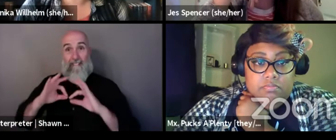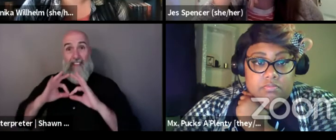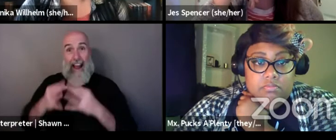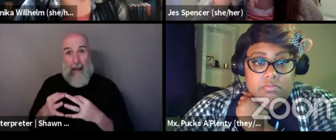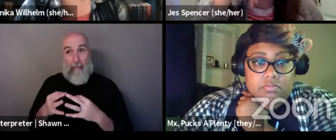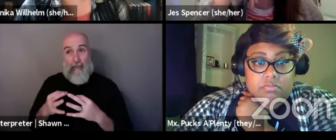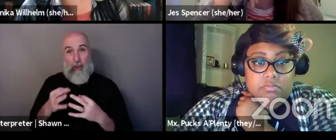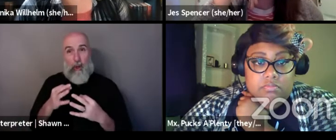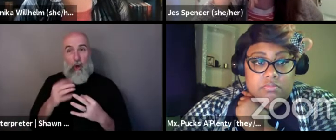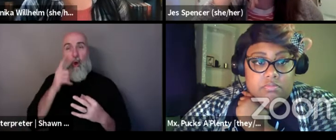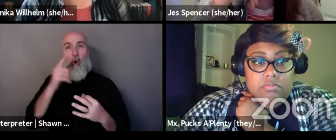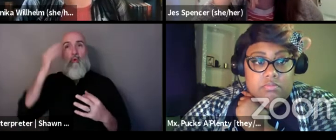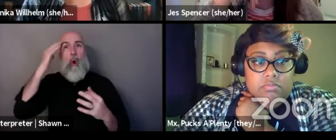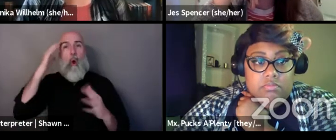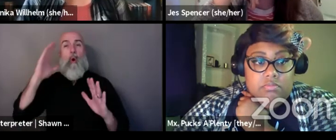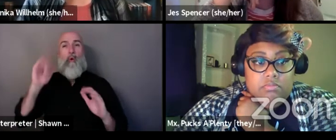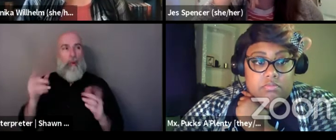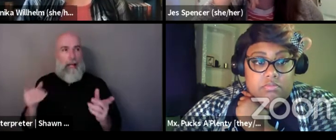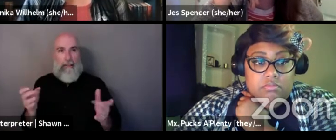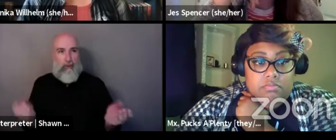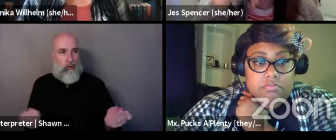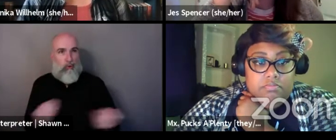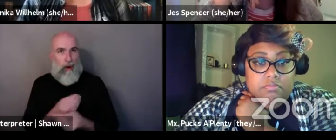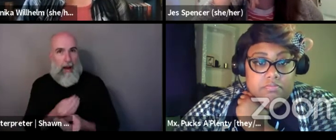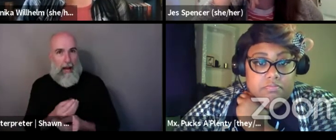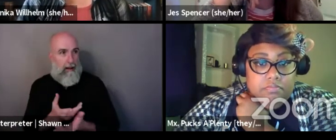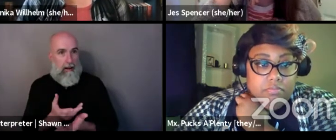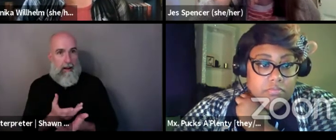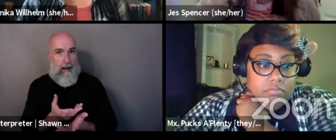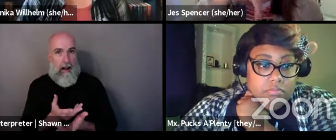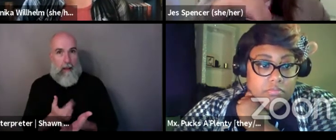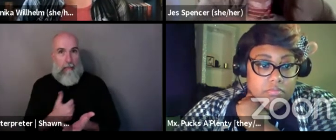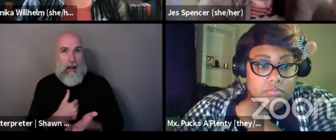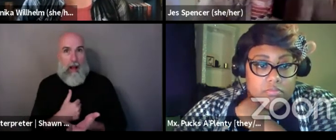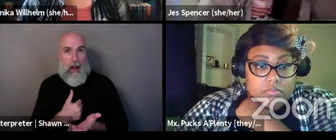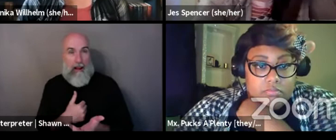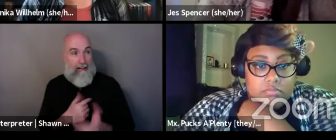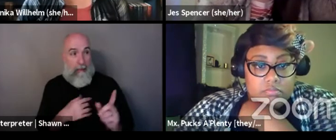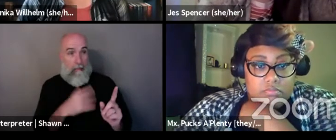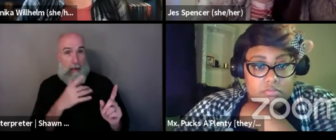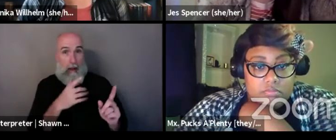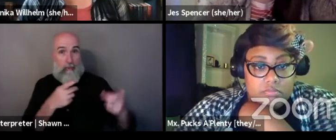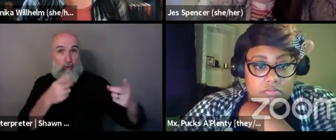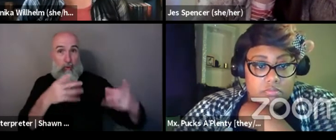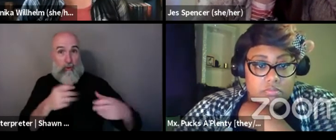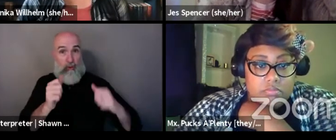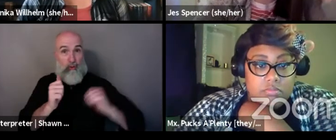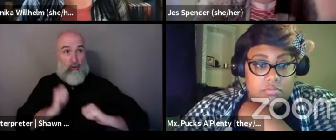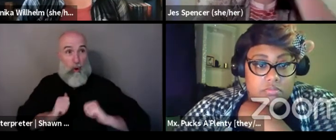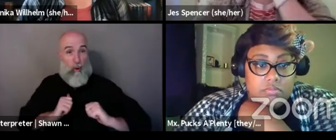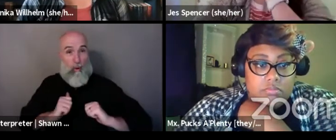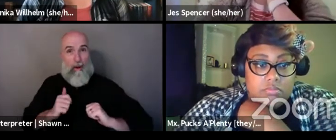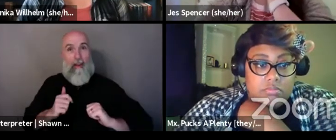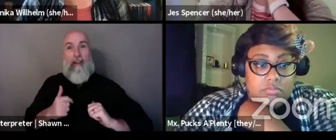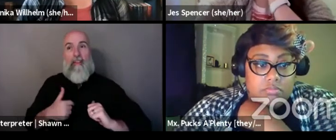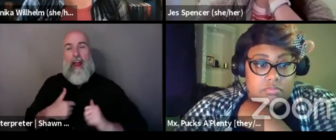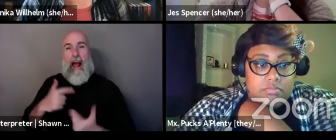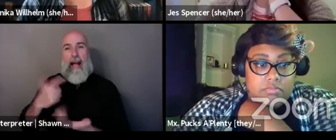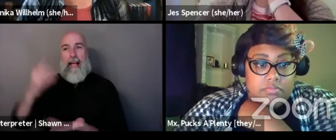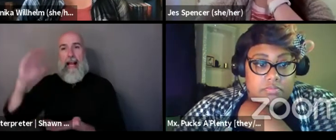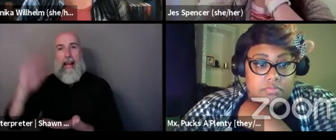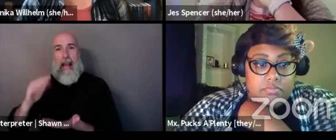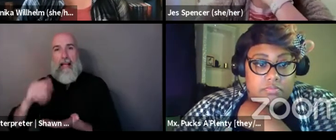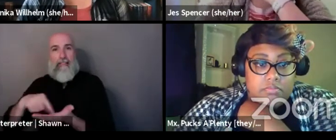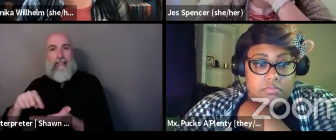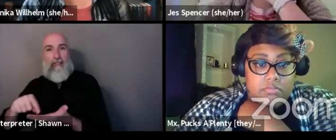those setups where you can do trade. And it's like, I will trade, you know, if my mom is directing a show for them, I get less tuition on a show that I'm